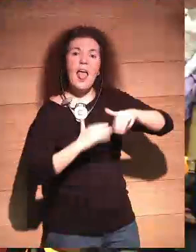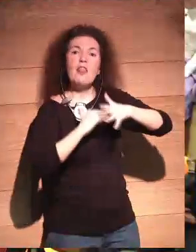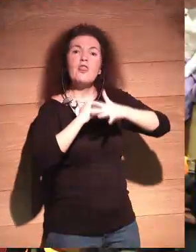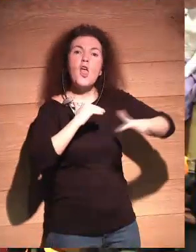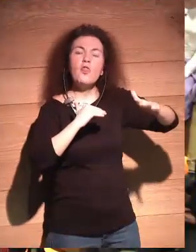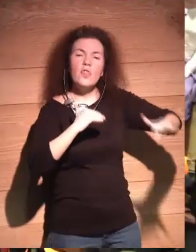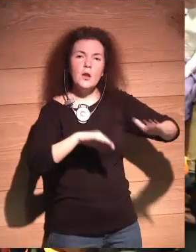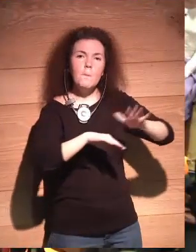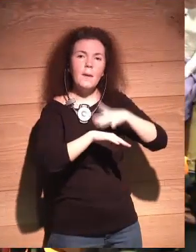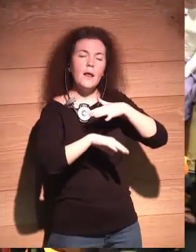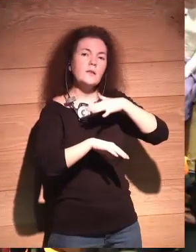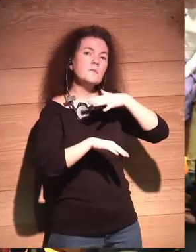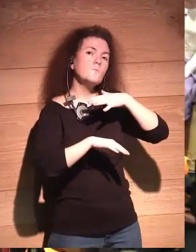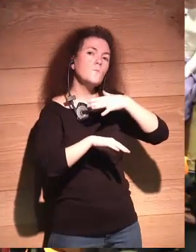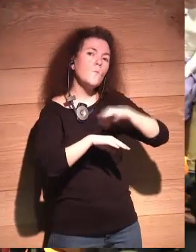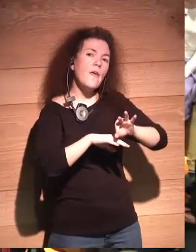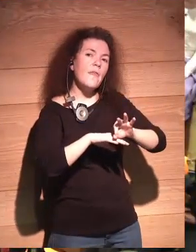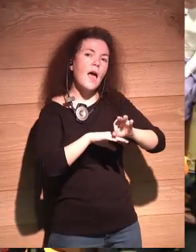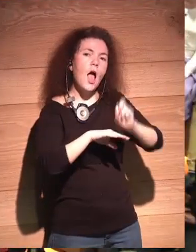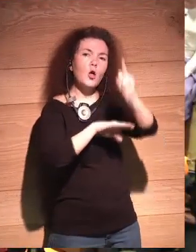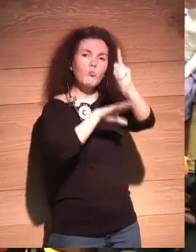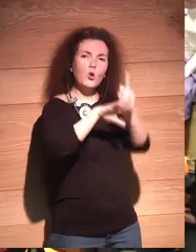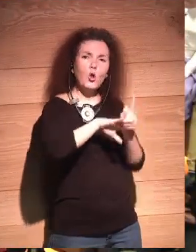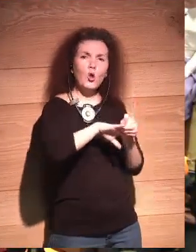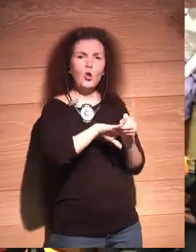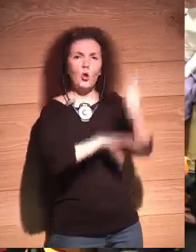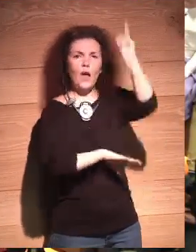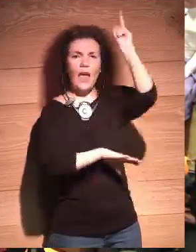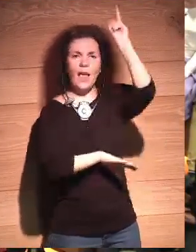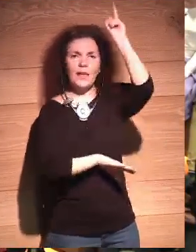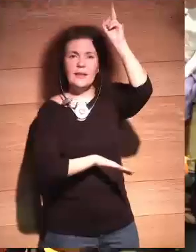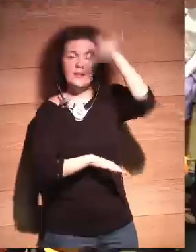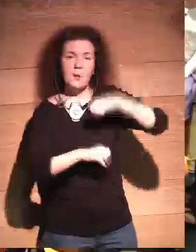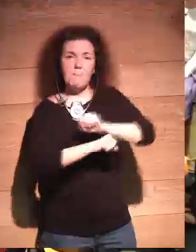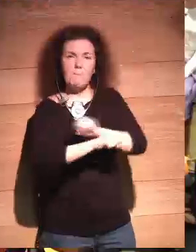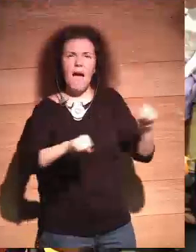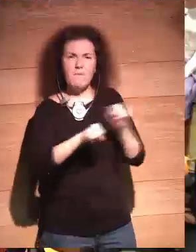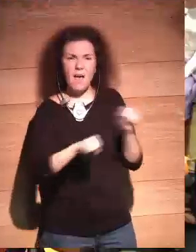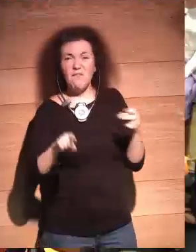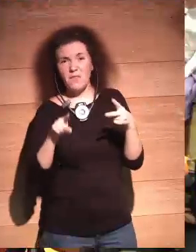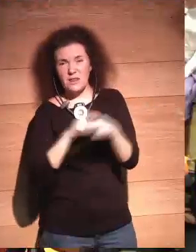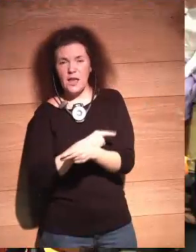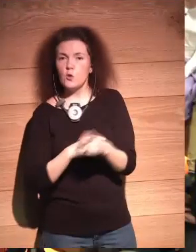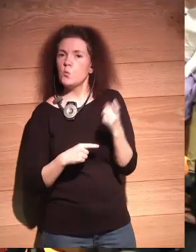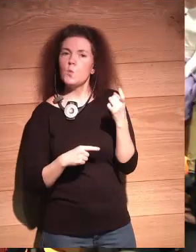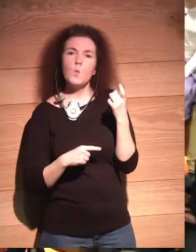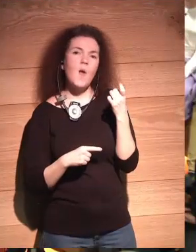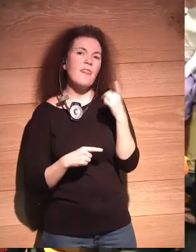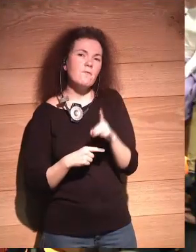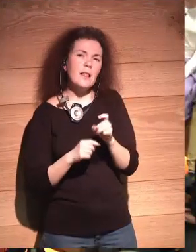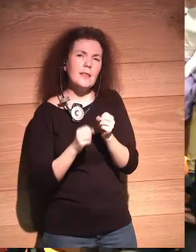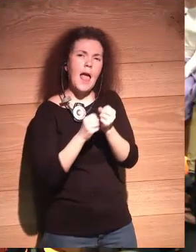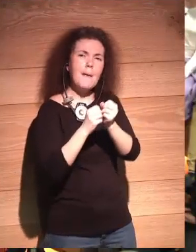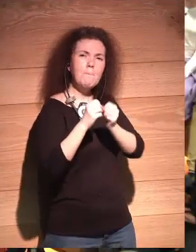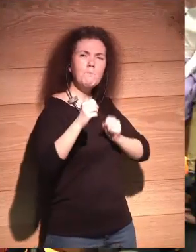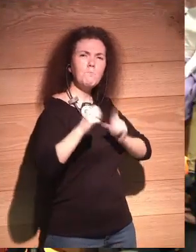up, and you don't have to have the big for thrust and get above gravity. You just